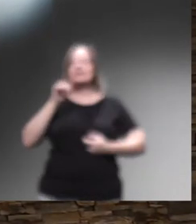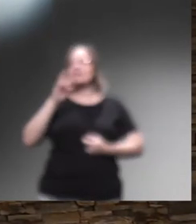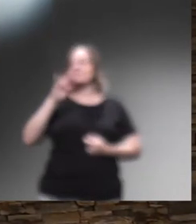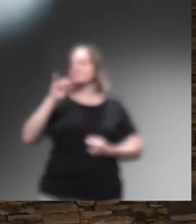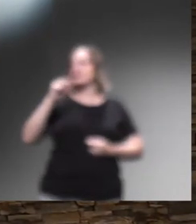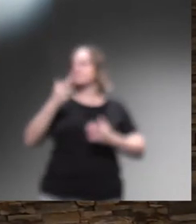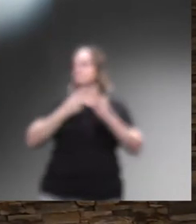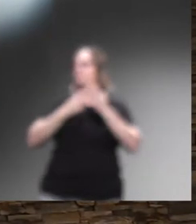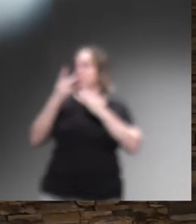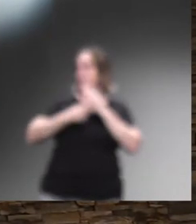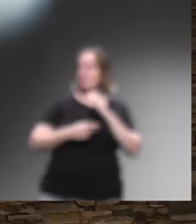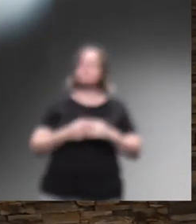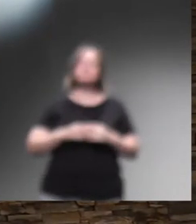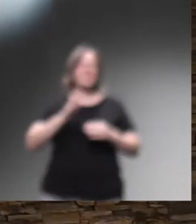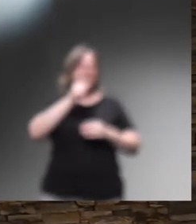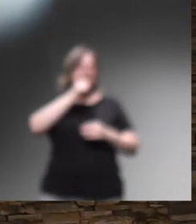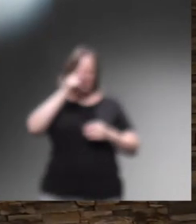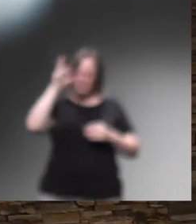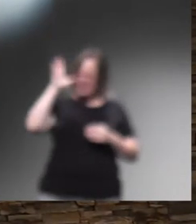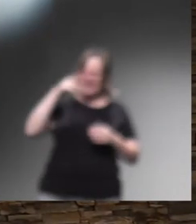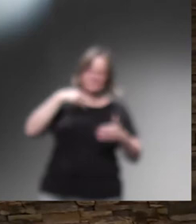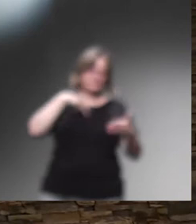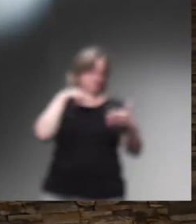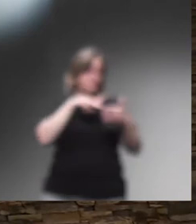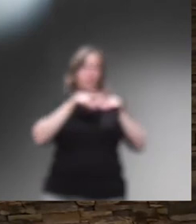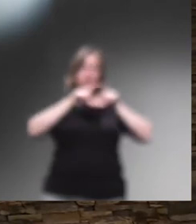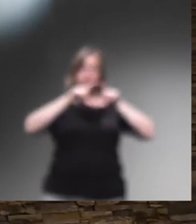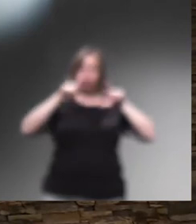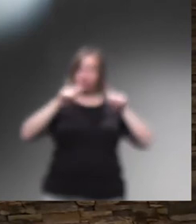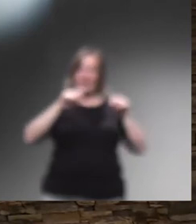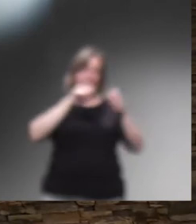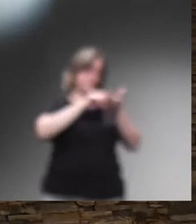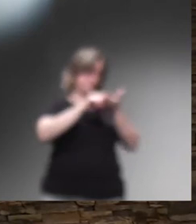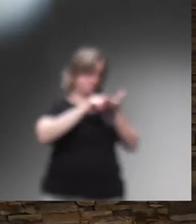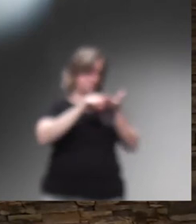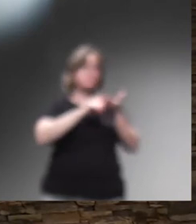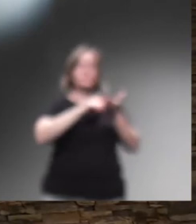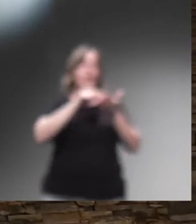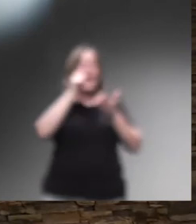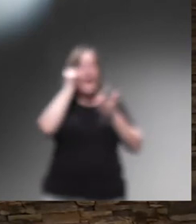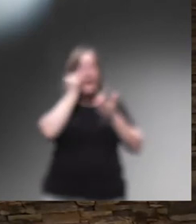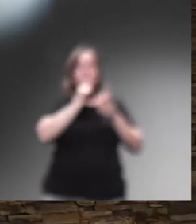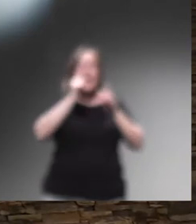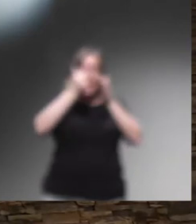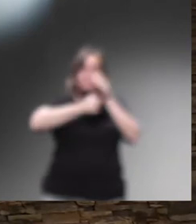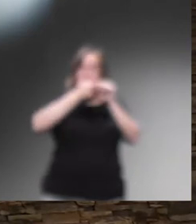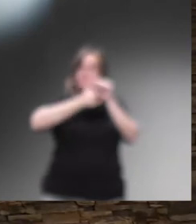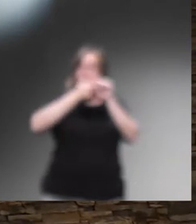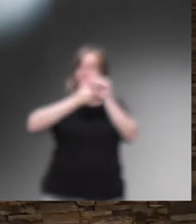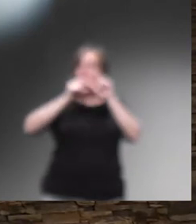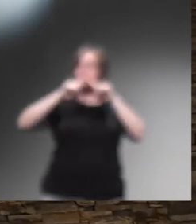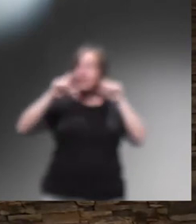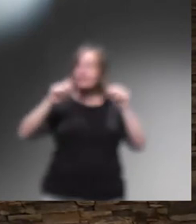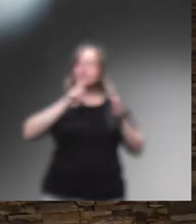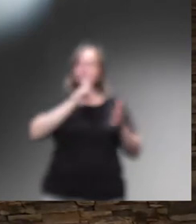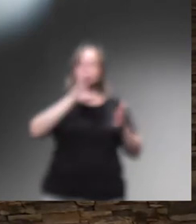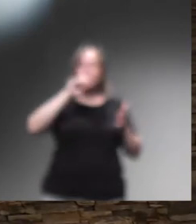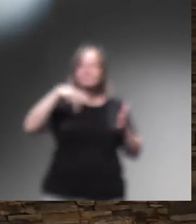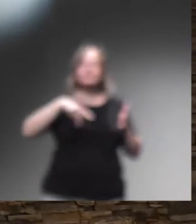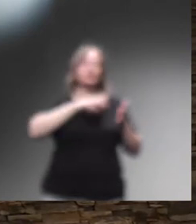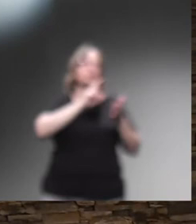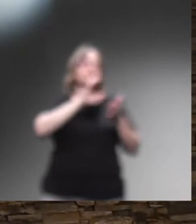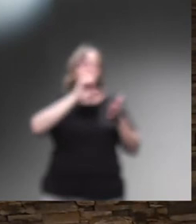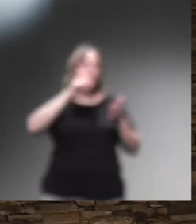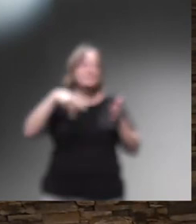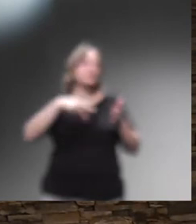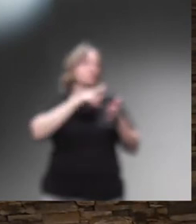my checkbook the other night, and I noticed that every single check, it was like UCOPE, UCOPE, UCOPE, UCOPE, because this is the only